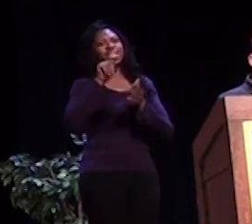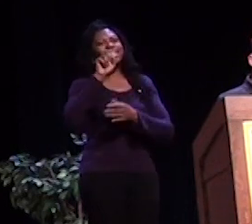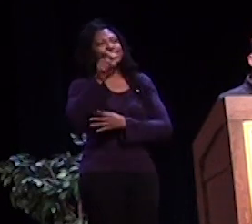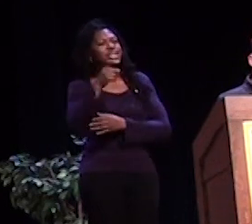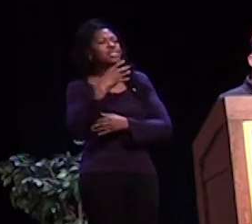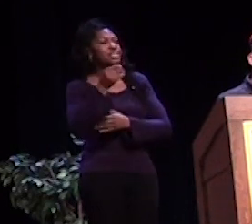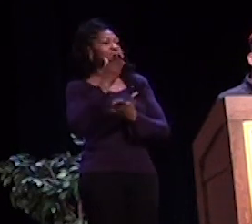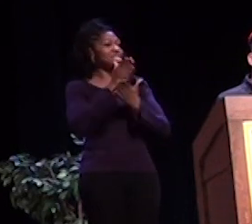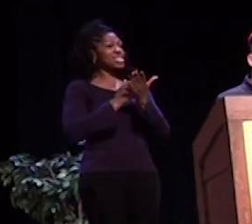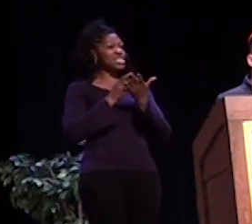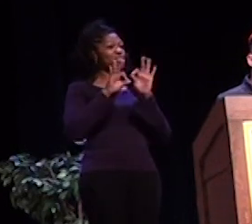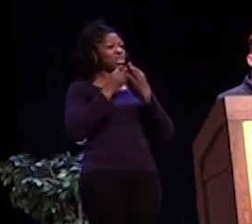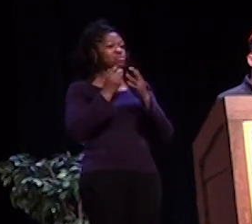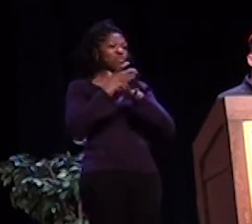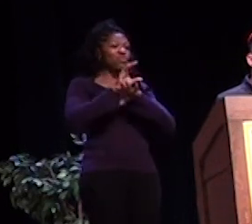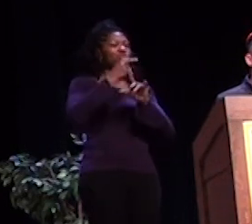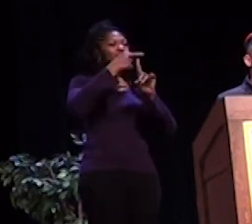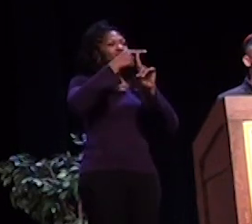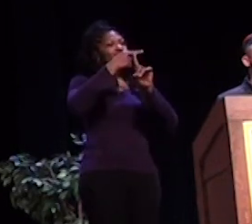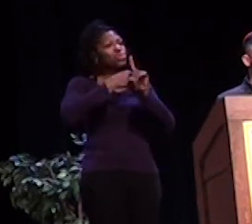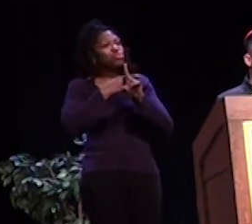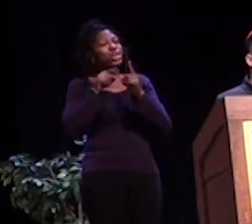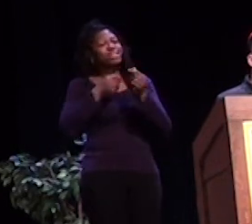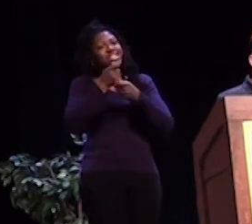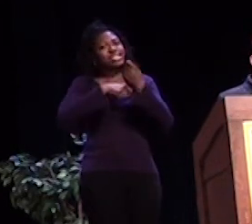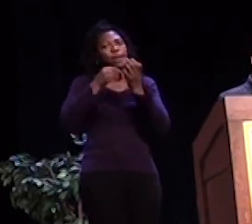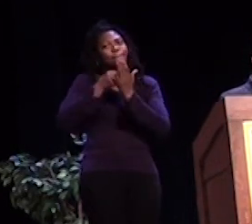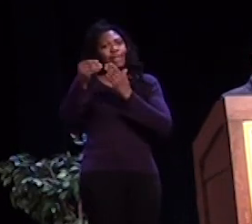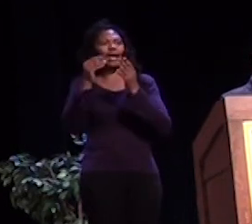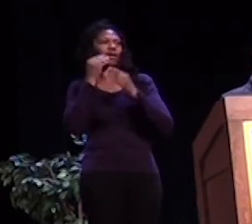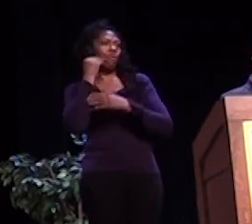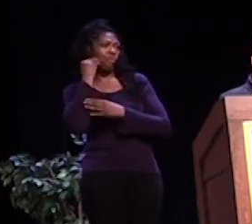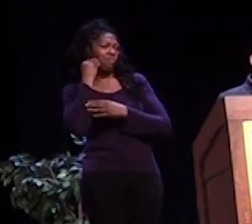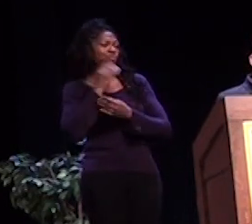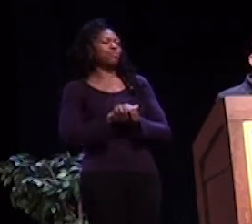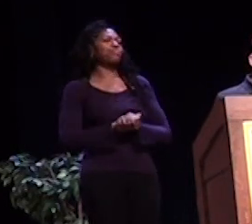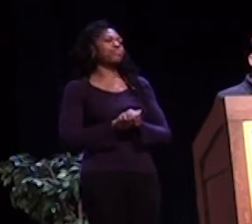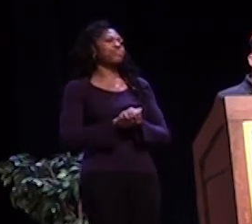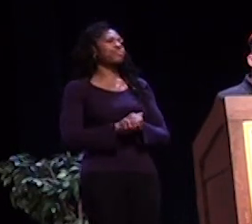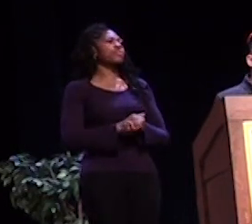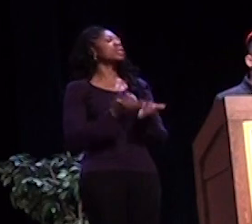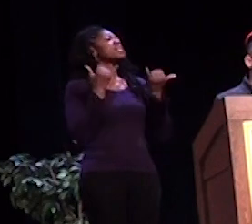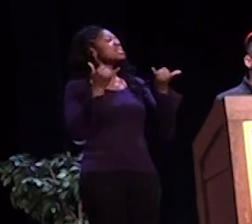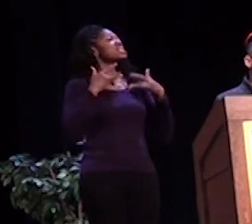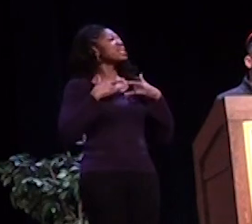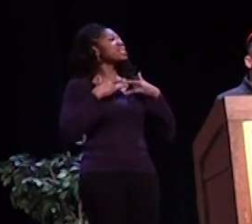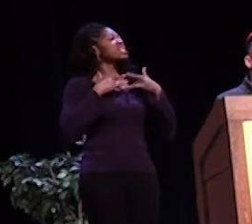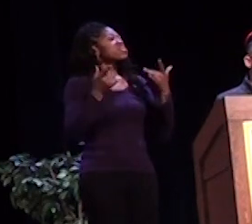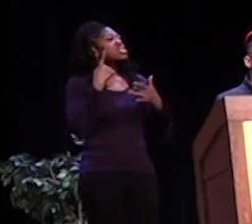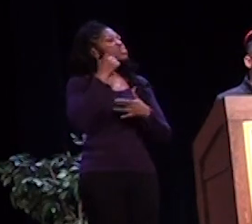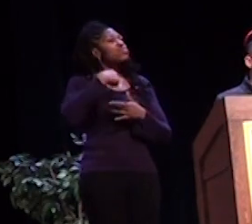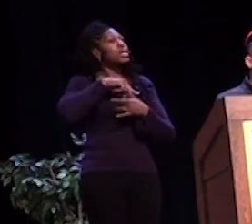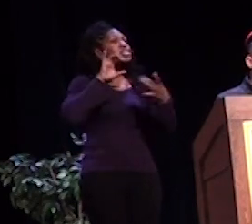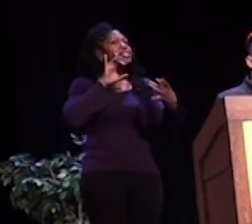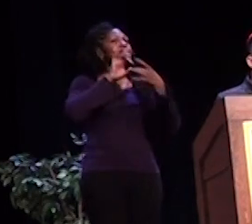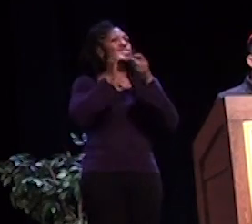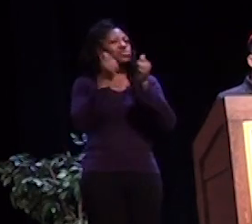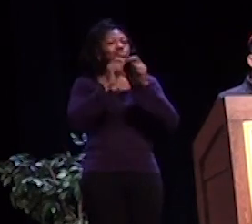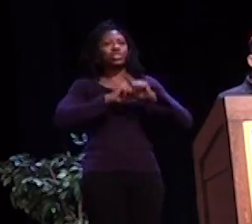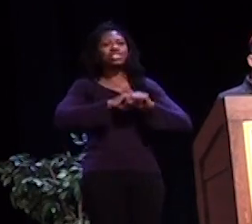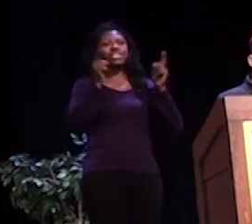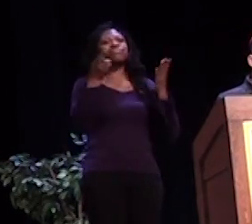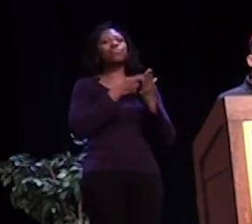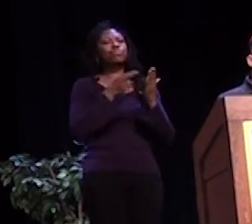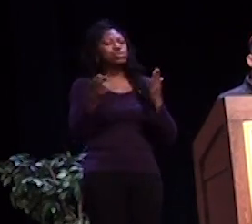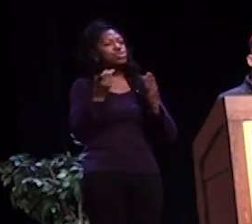themselves forced to rent at exorbitant prices instead of owning a home. Today's event is going to connect you with various resources and provide much